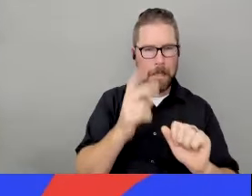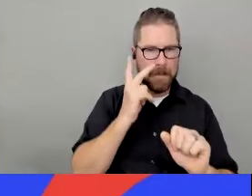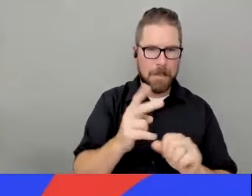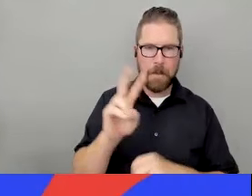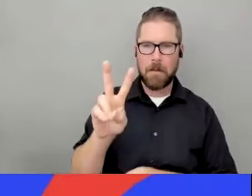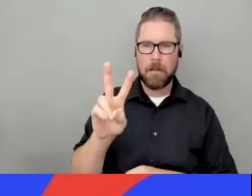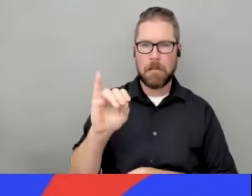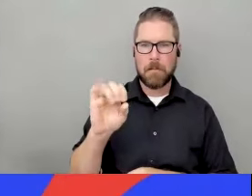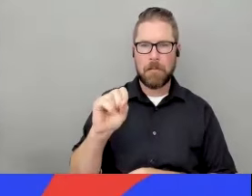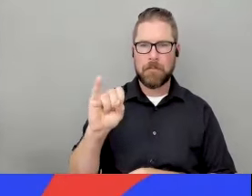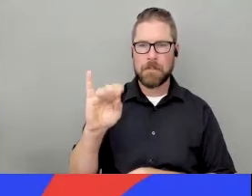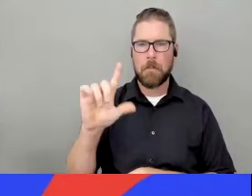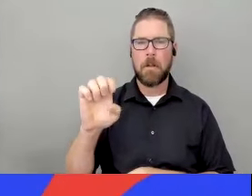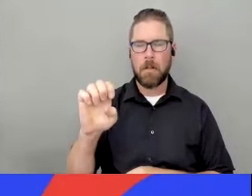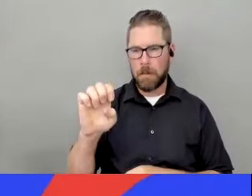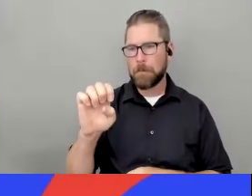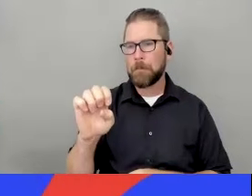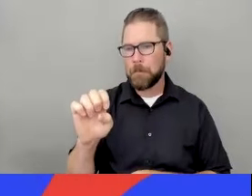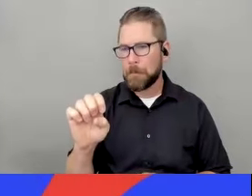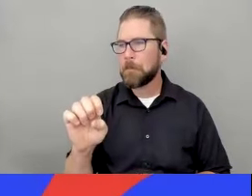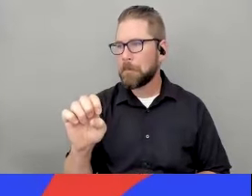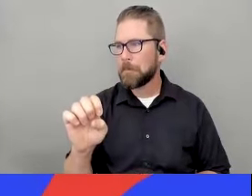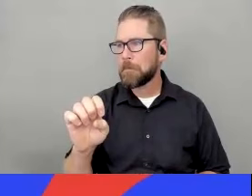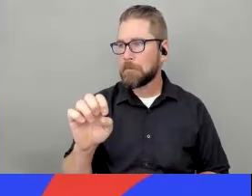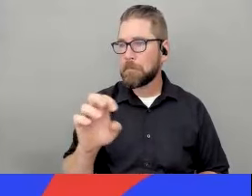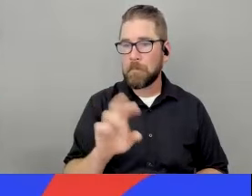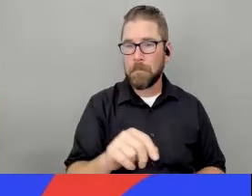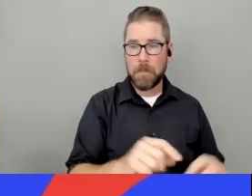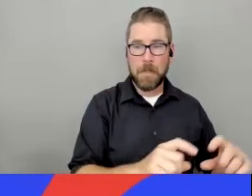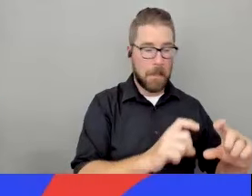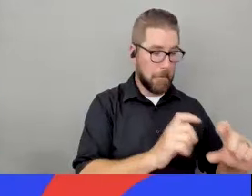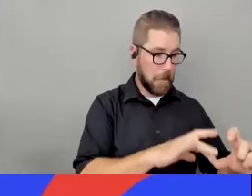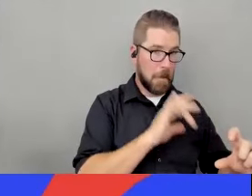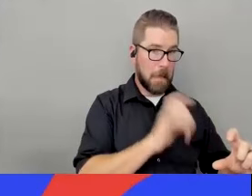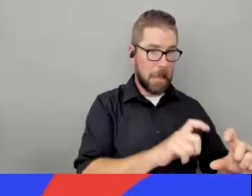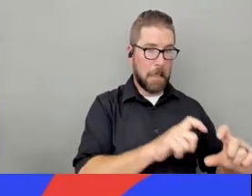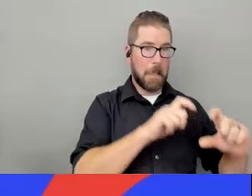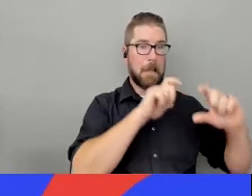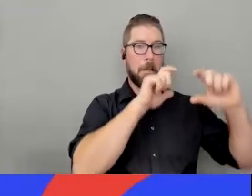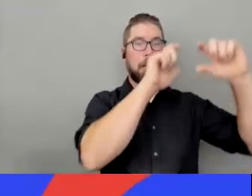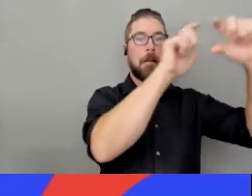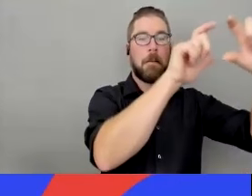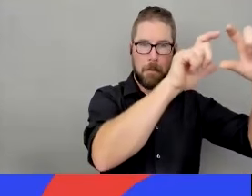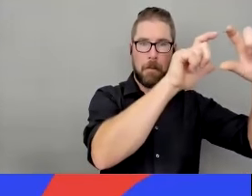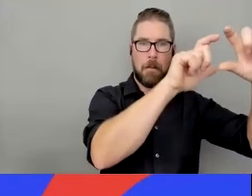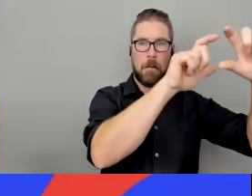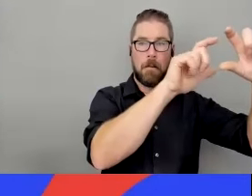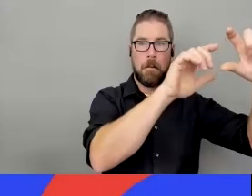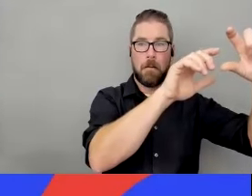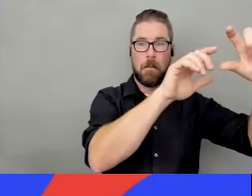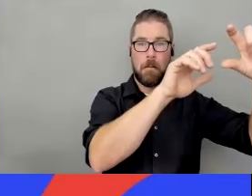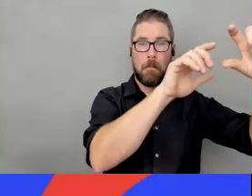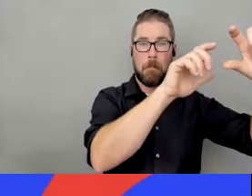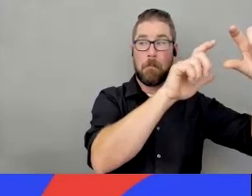You have to move it to the top. Once I move it to the top, I have to push save on that